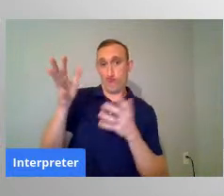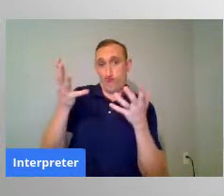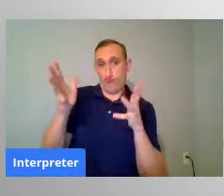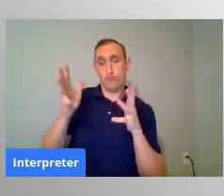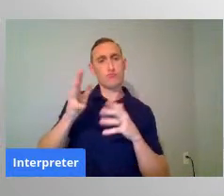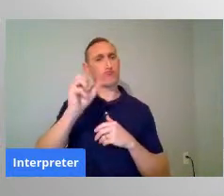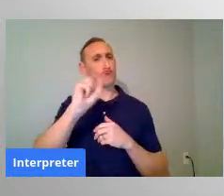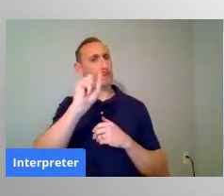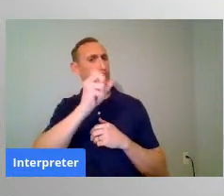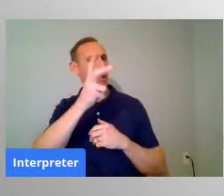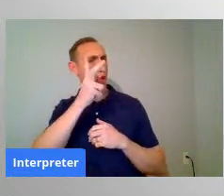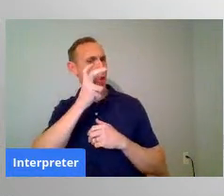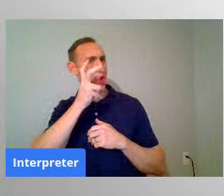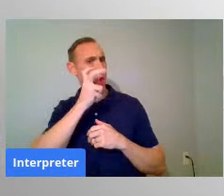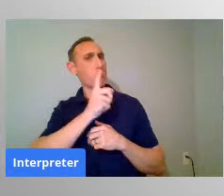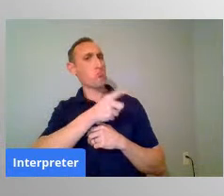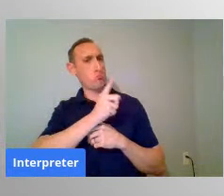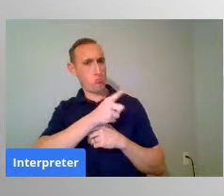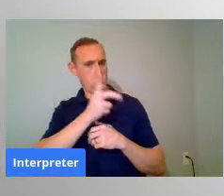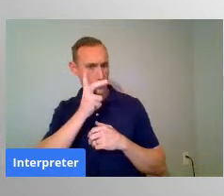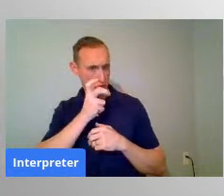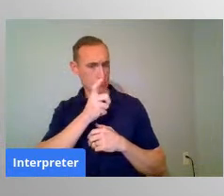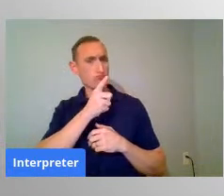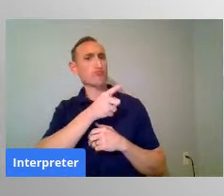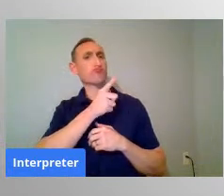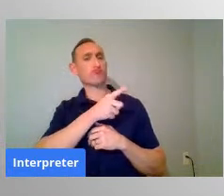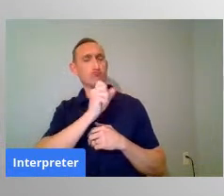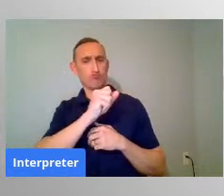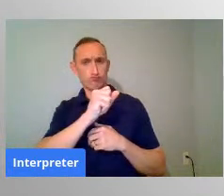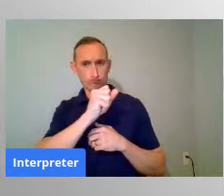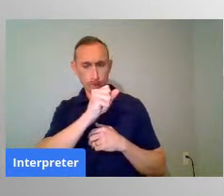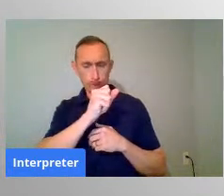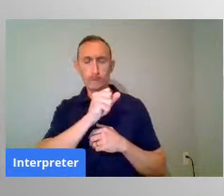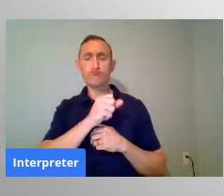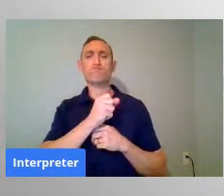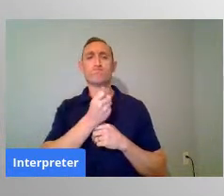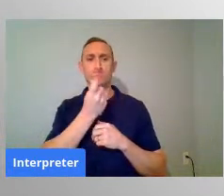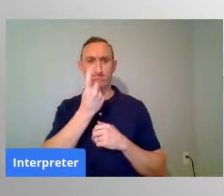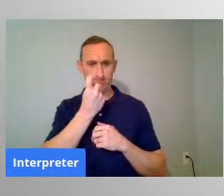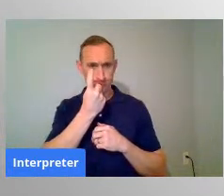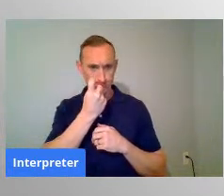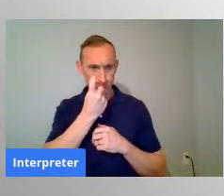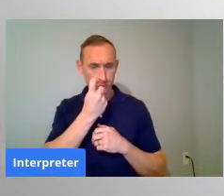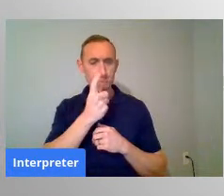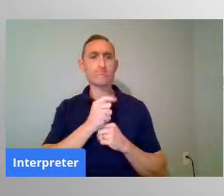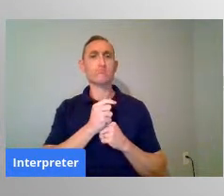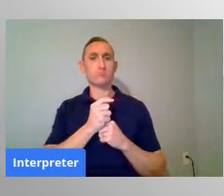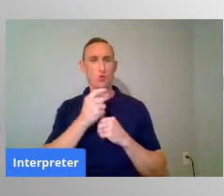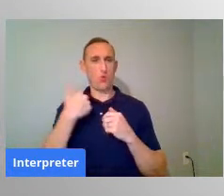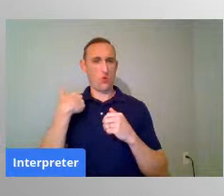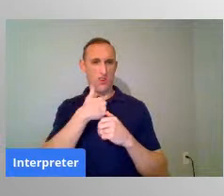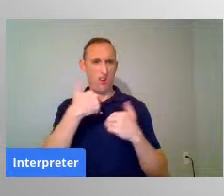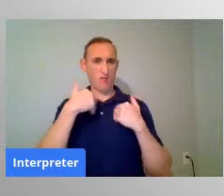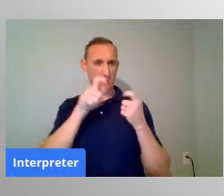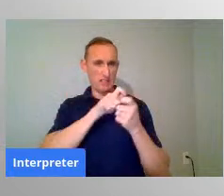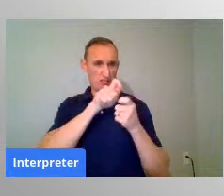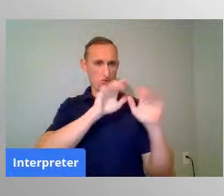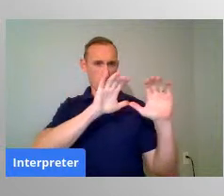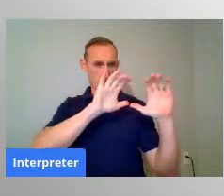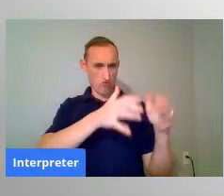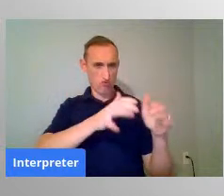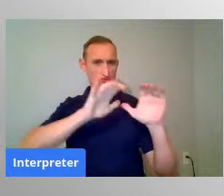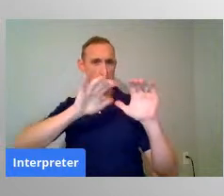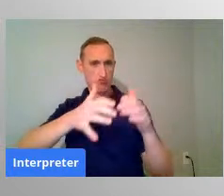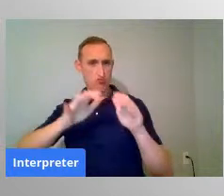Yes, sir. I do hear that, and we do have specific categories of staff who,